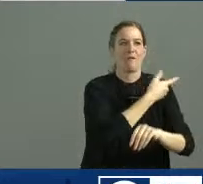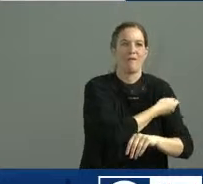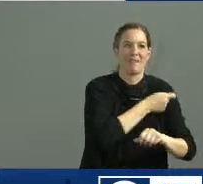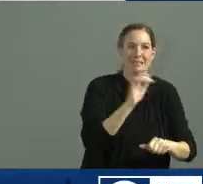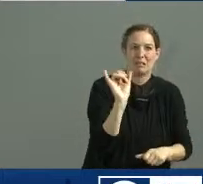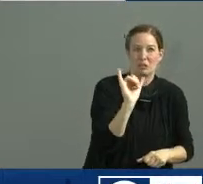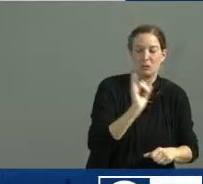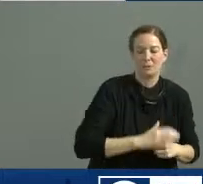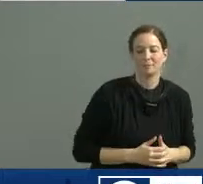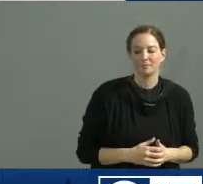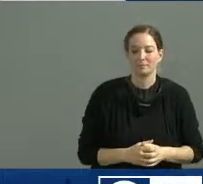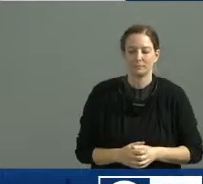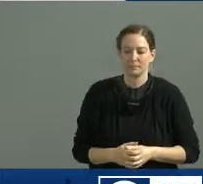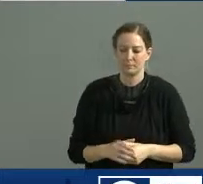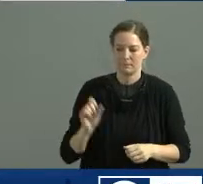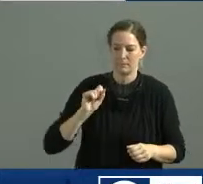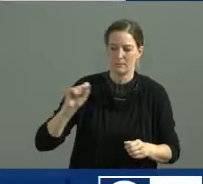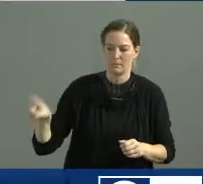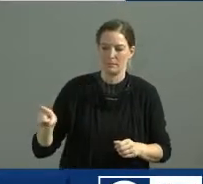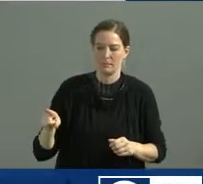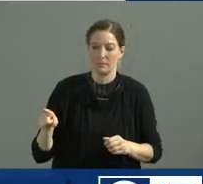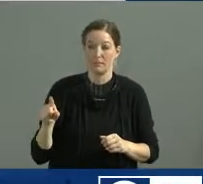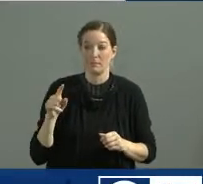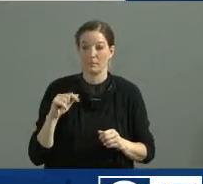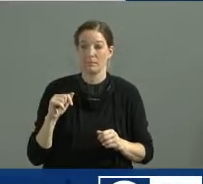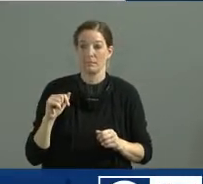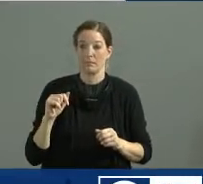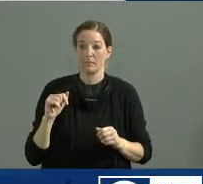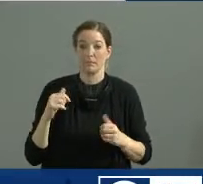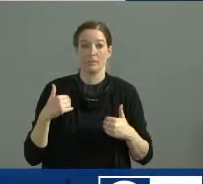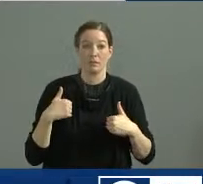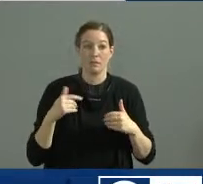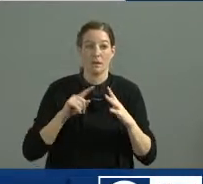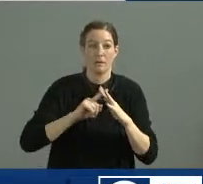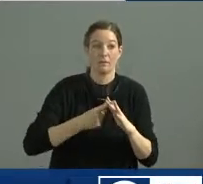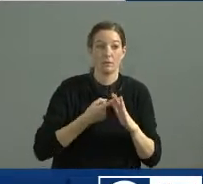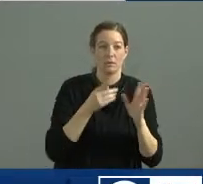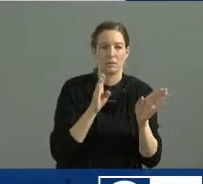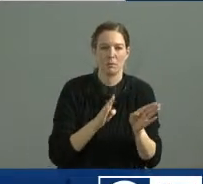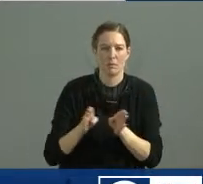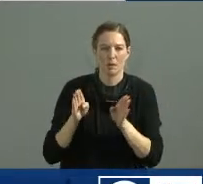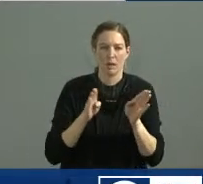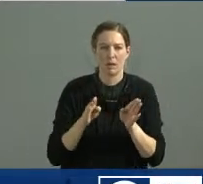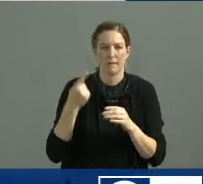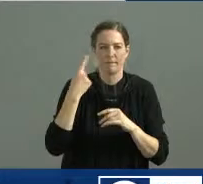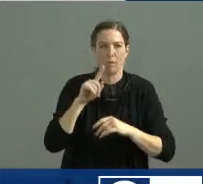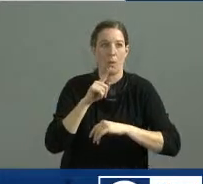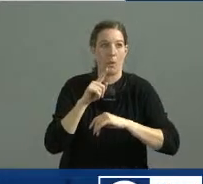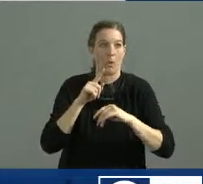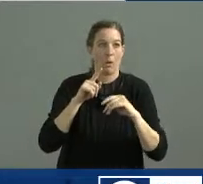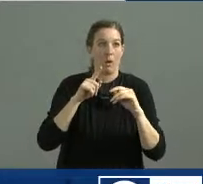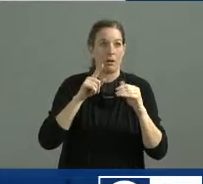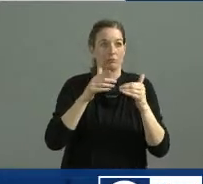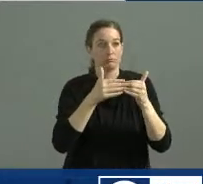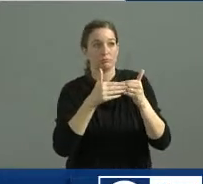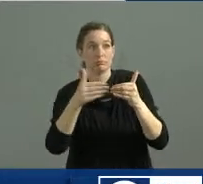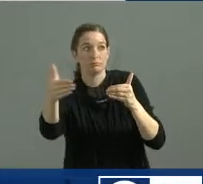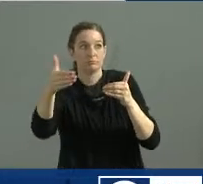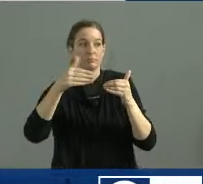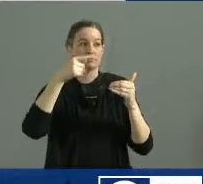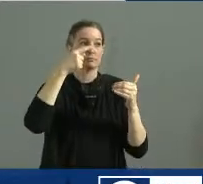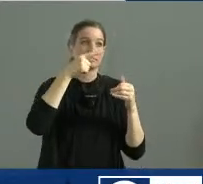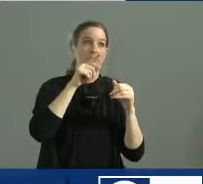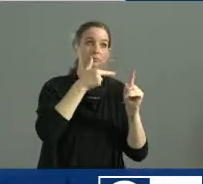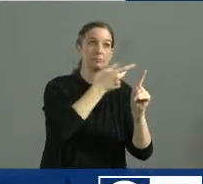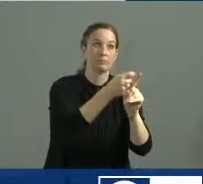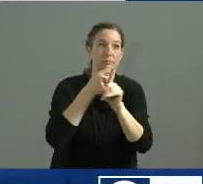out there in the next few weeks. Have you guys started planning for that yet, or is that something that's just kind of out there and you're not really thinking